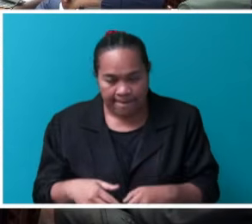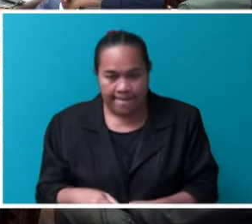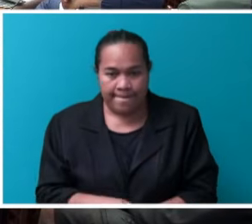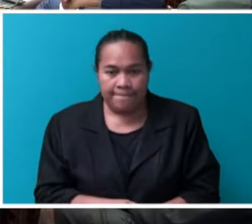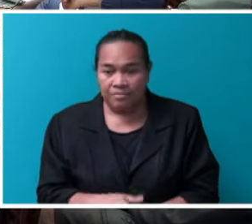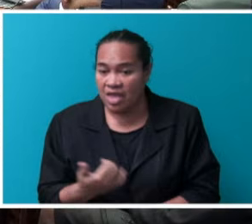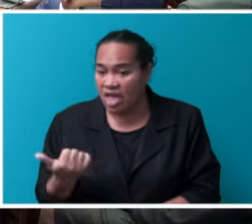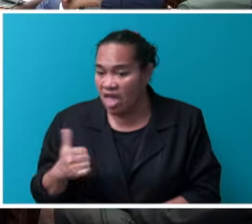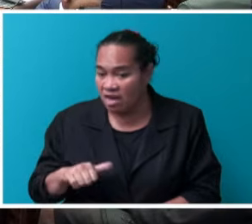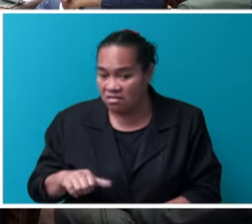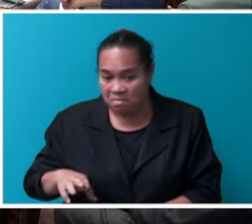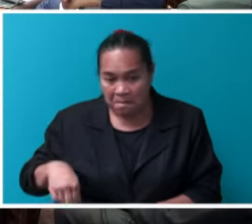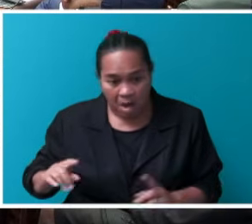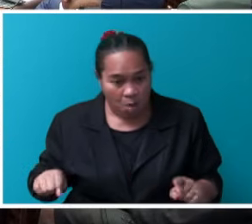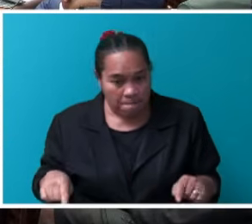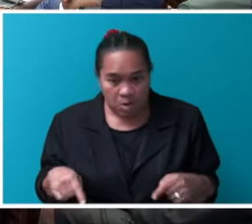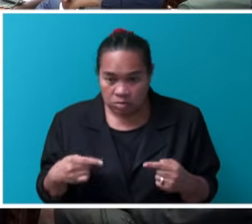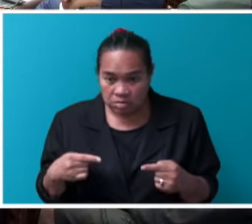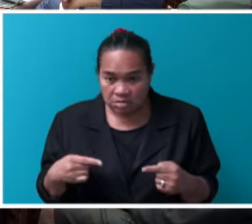Does any member oppose?